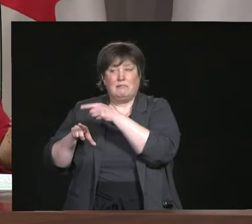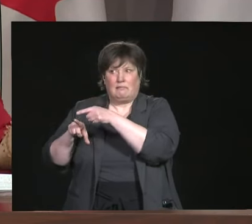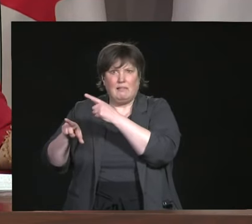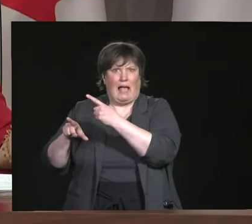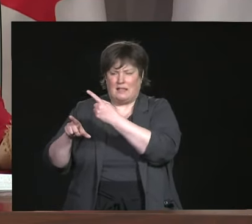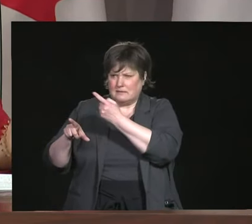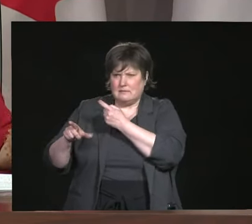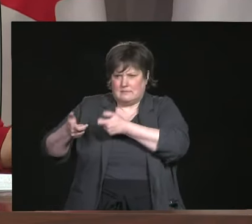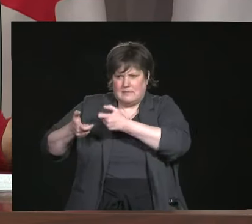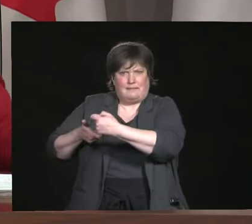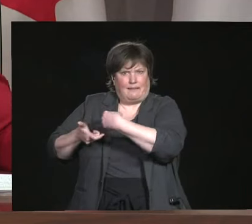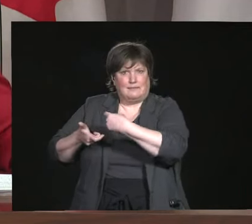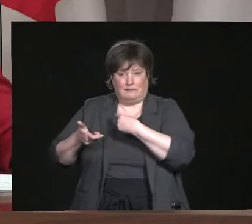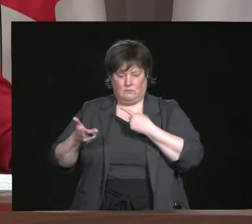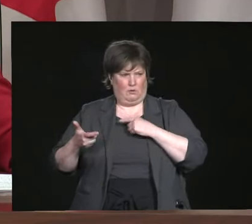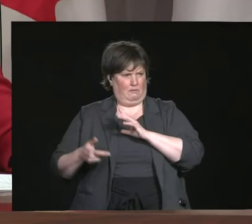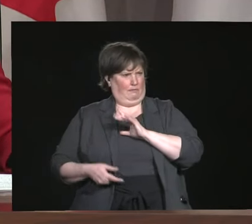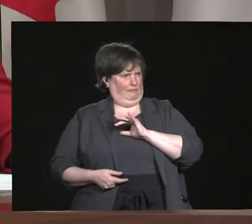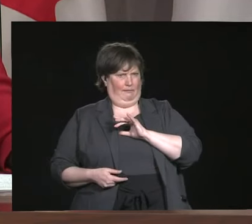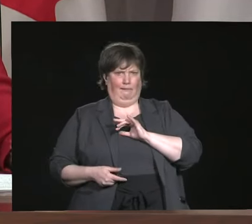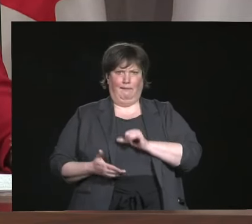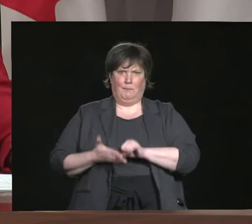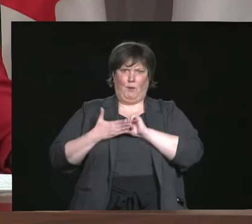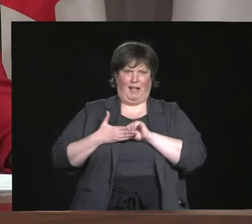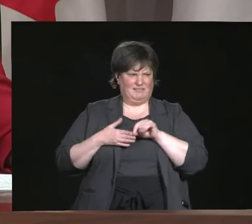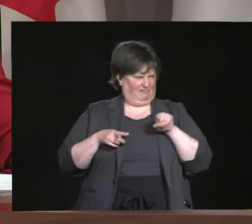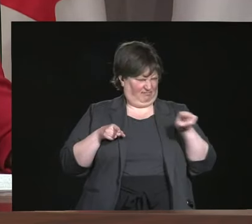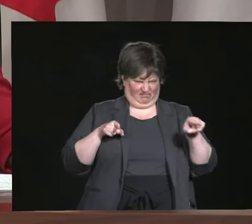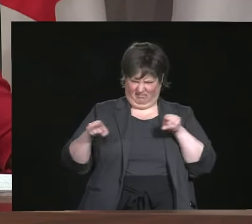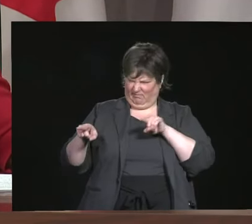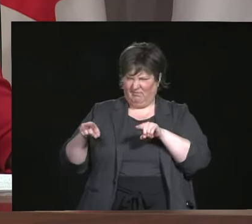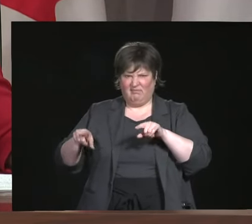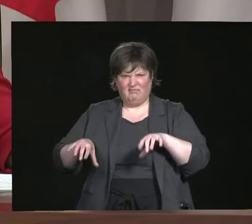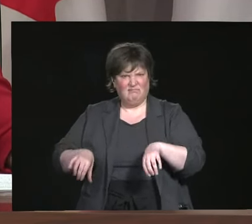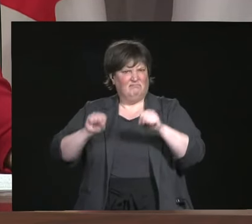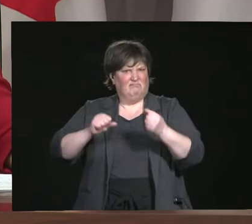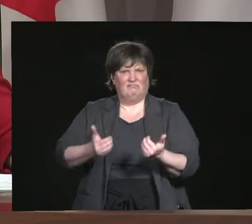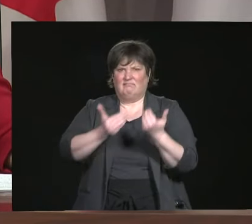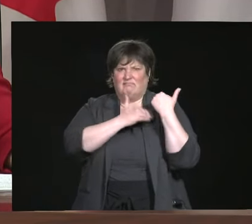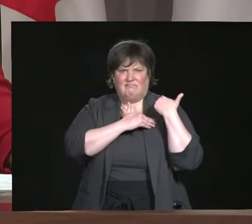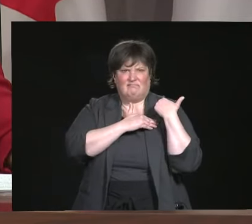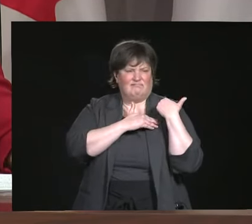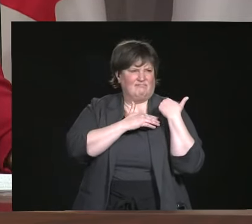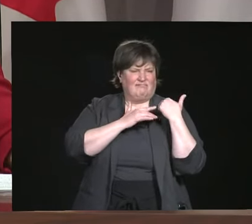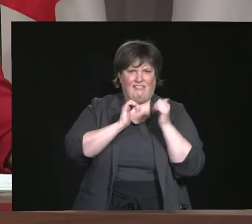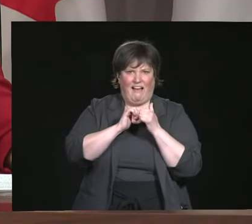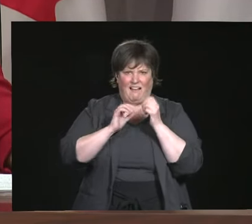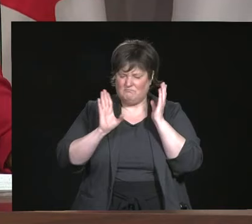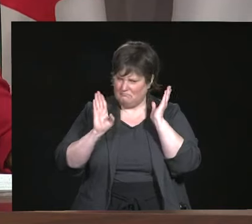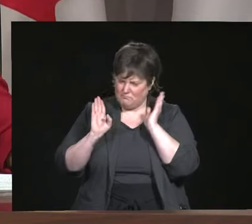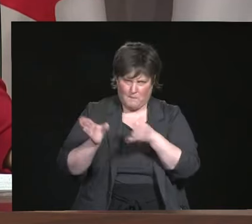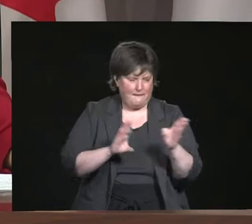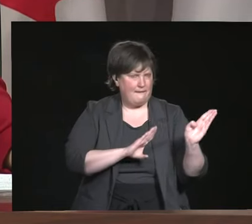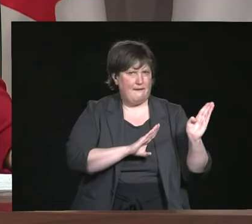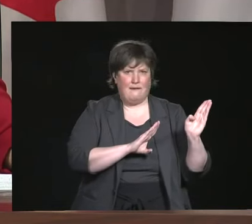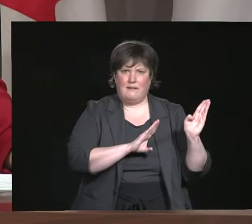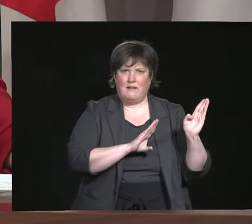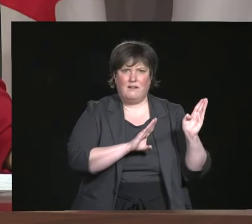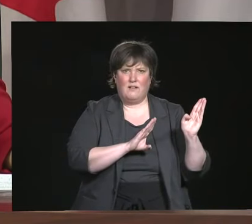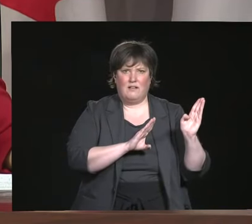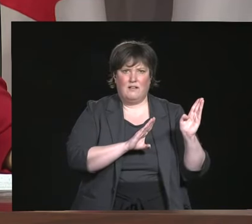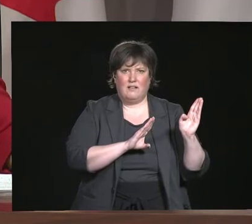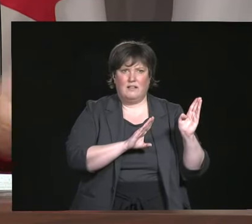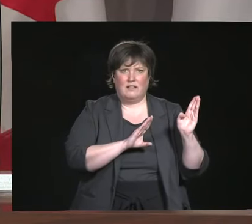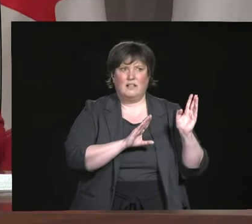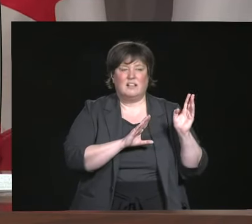effort. The premiers are doing extraordinary work. We are getting ready for a less good